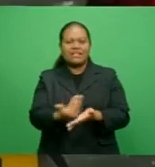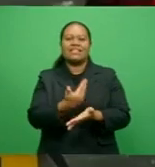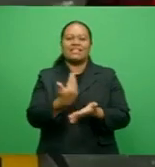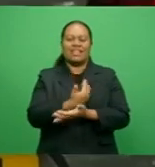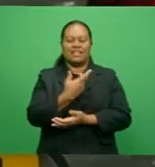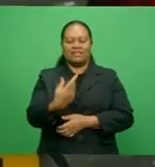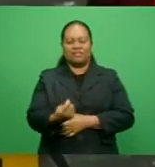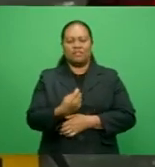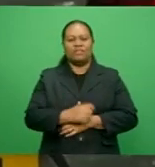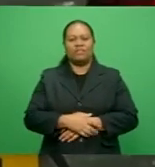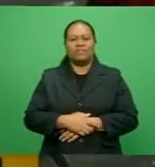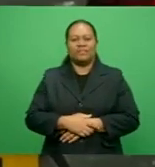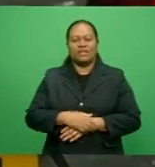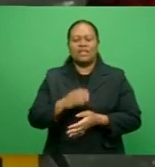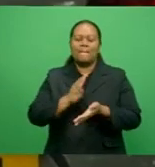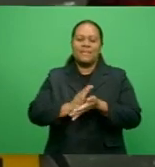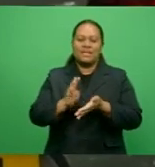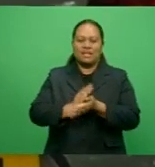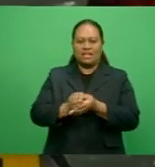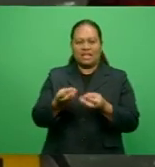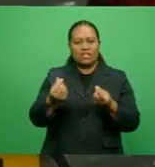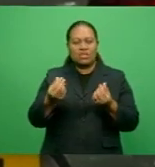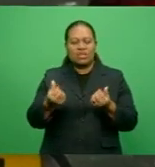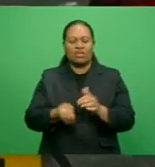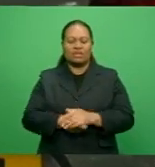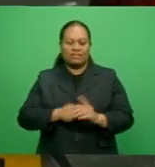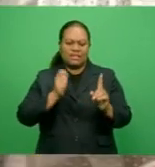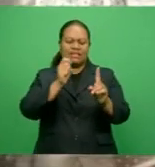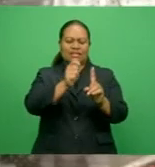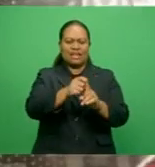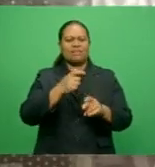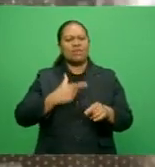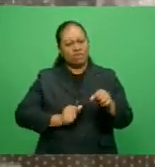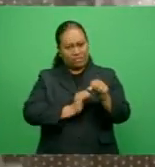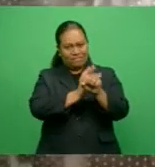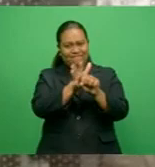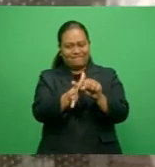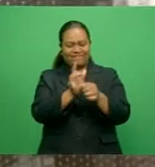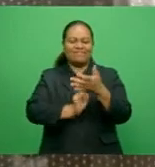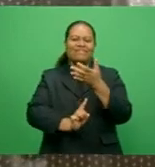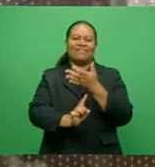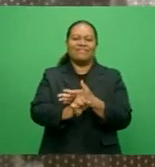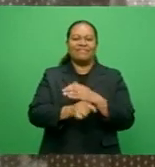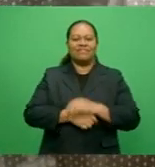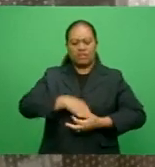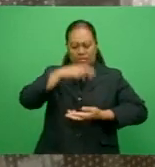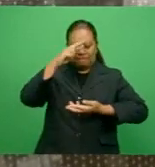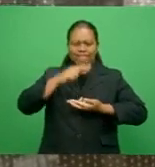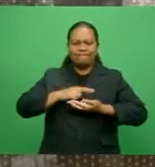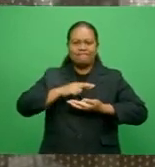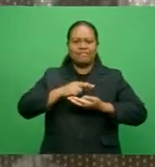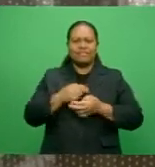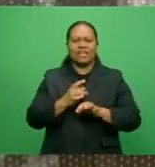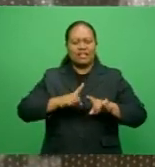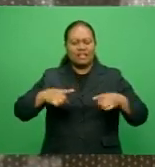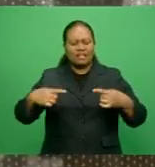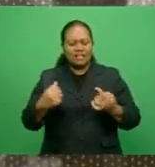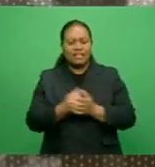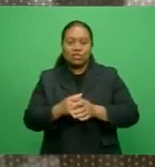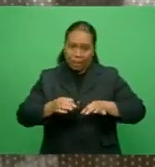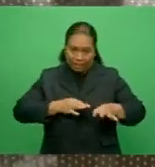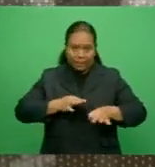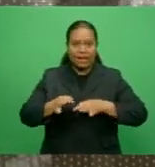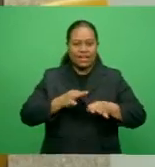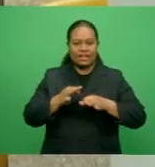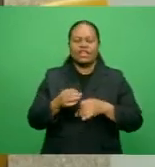top of a $4 billion target set in the wake of the COVID-19 crisis. Reducing costs is vital for Shell's plans to move